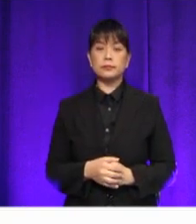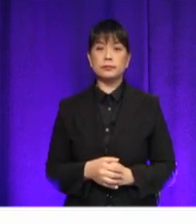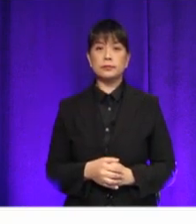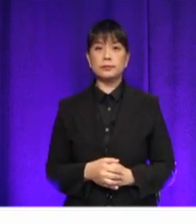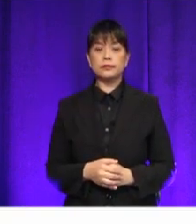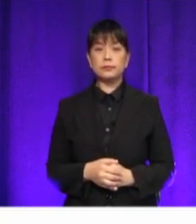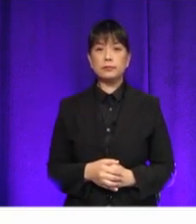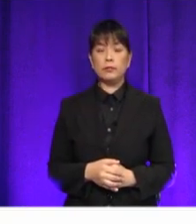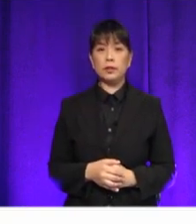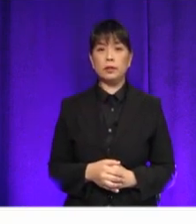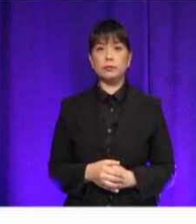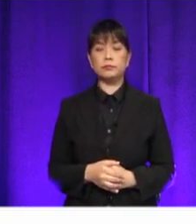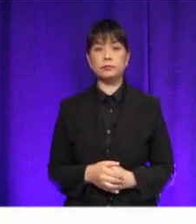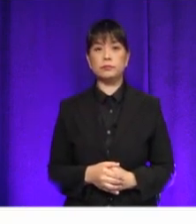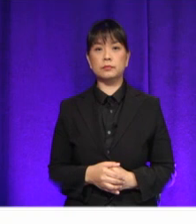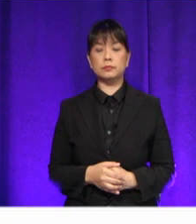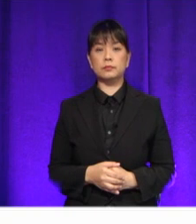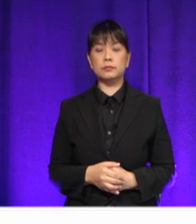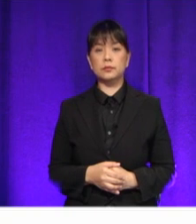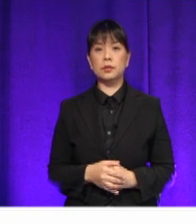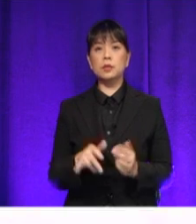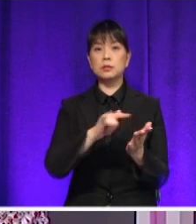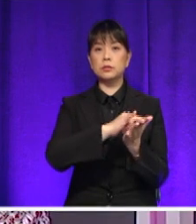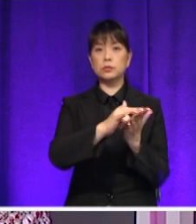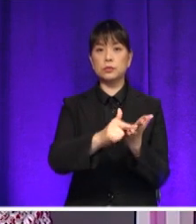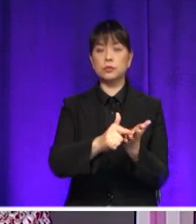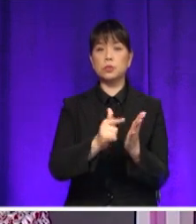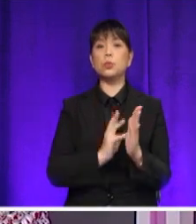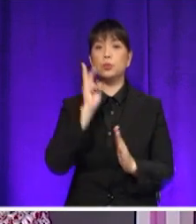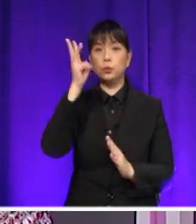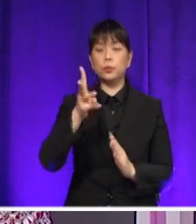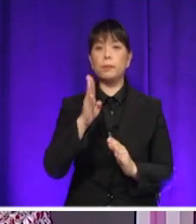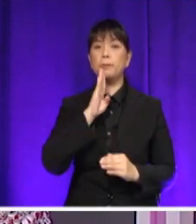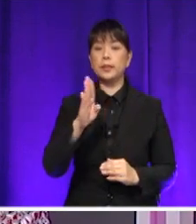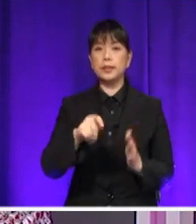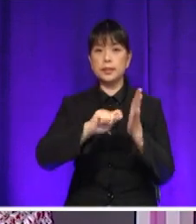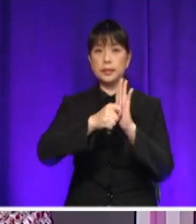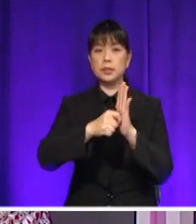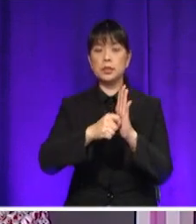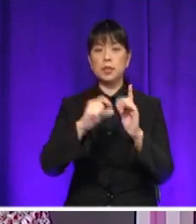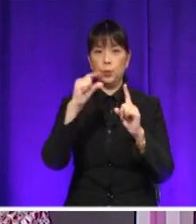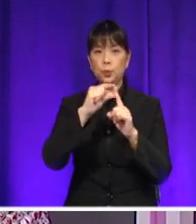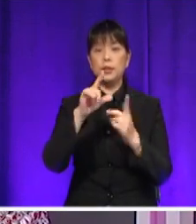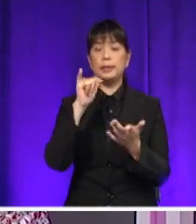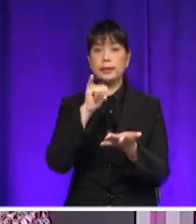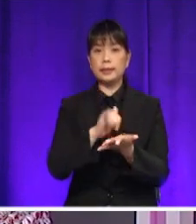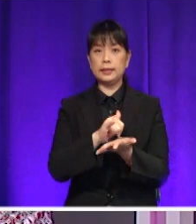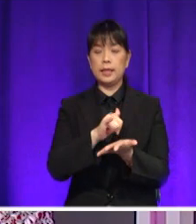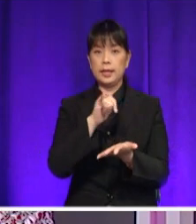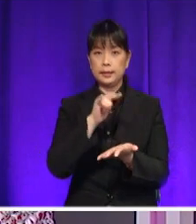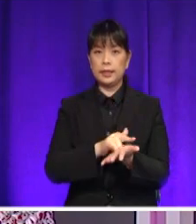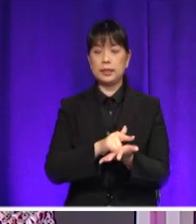done. Yes, those would be the keywords that pupils need to identify. So as they are